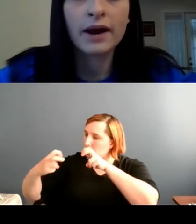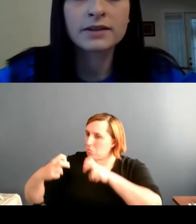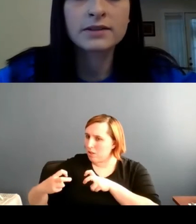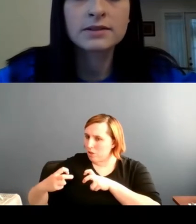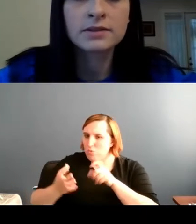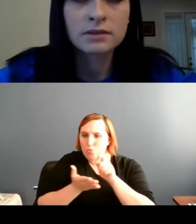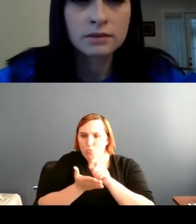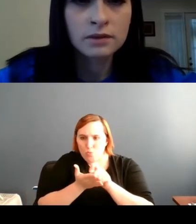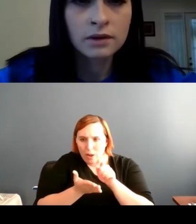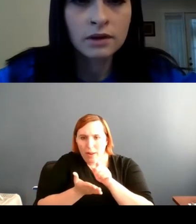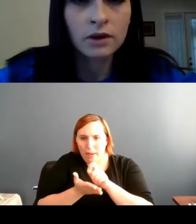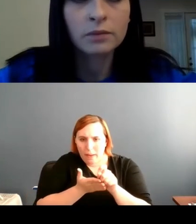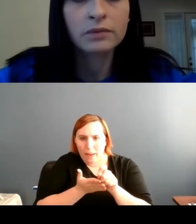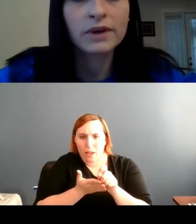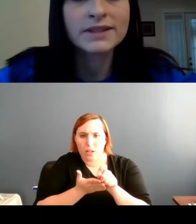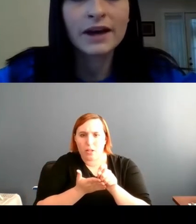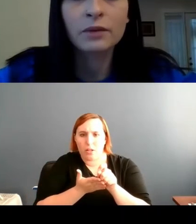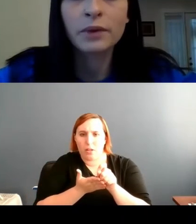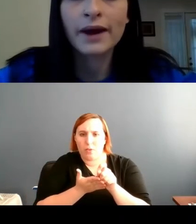down practice